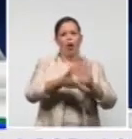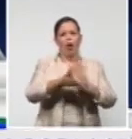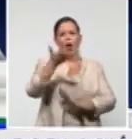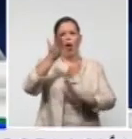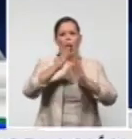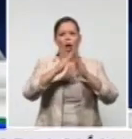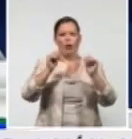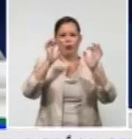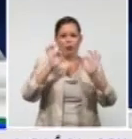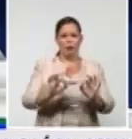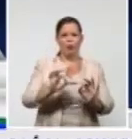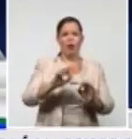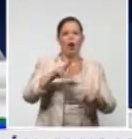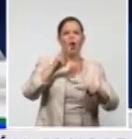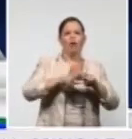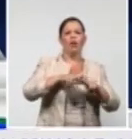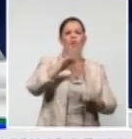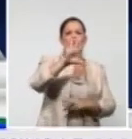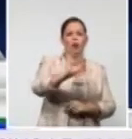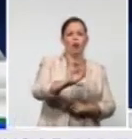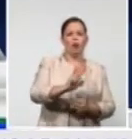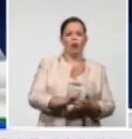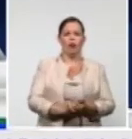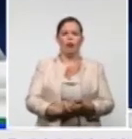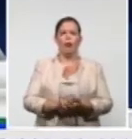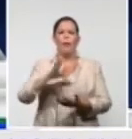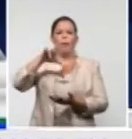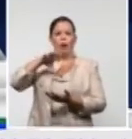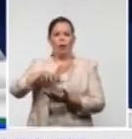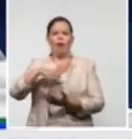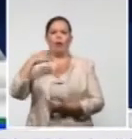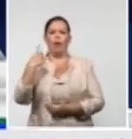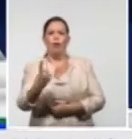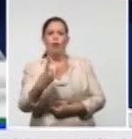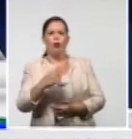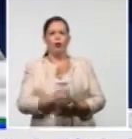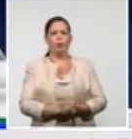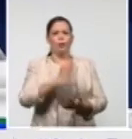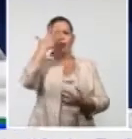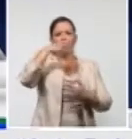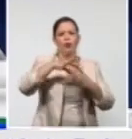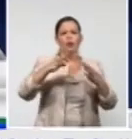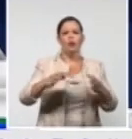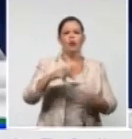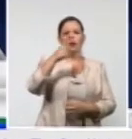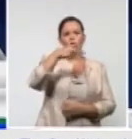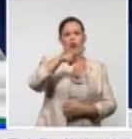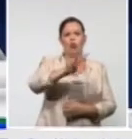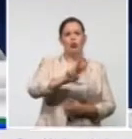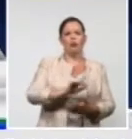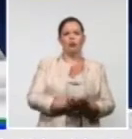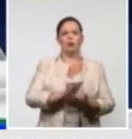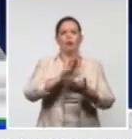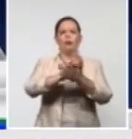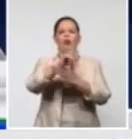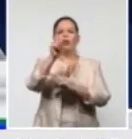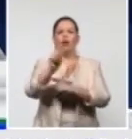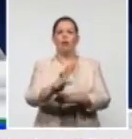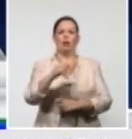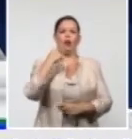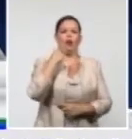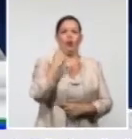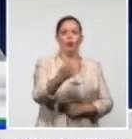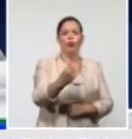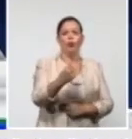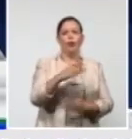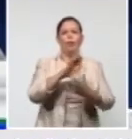Yesterday, 72 people were discharged from hospital, a positive result achieved